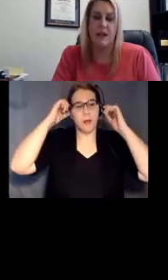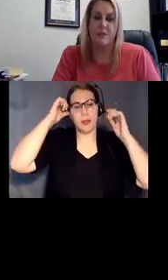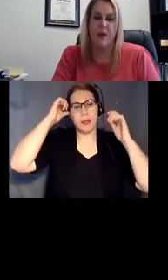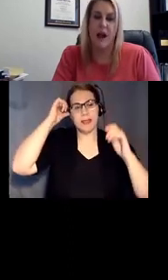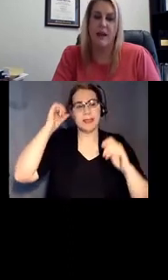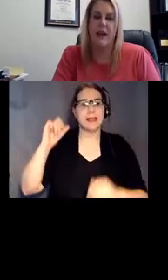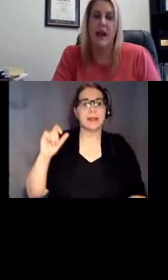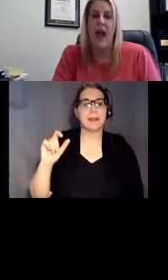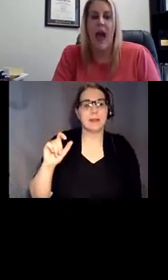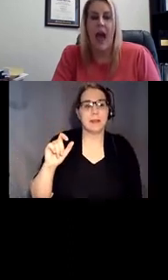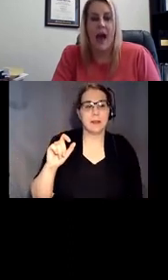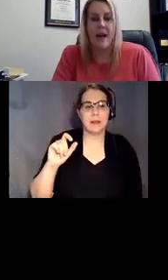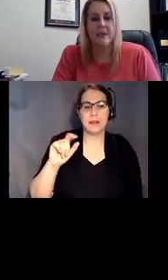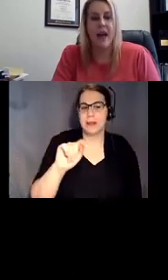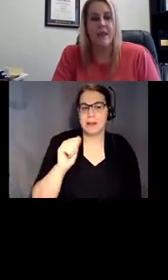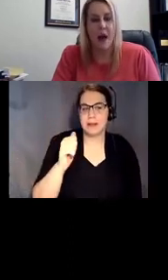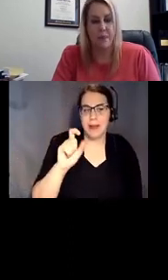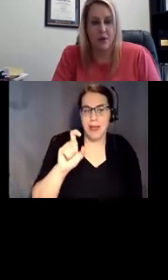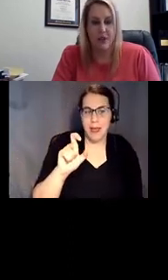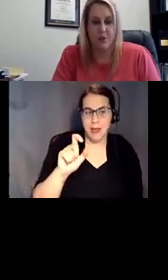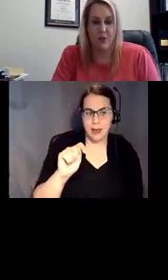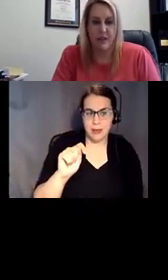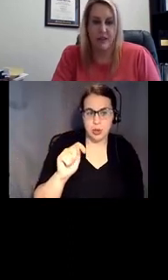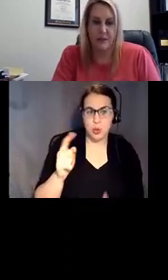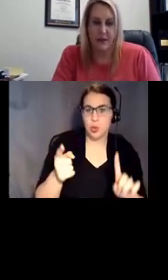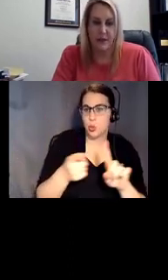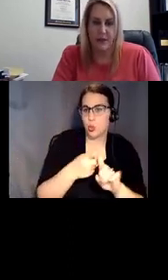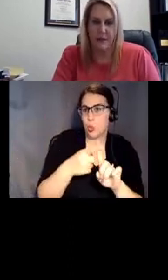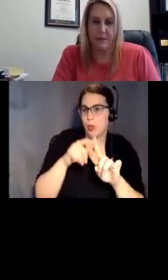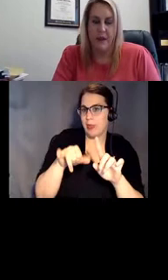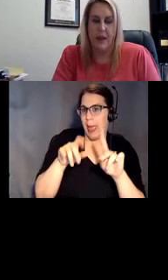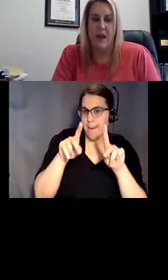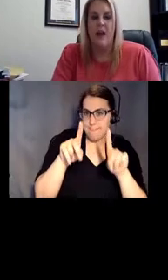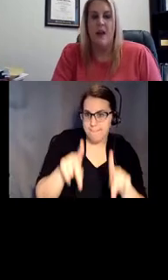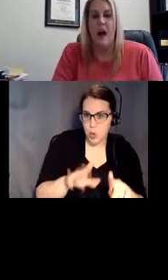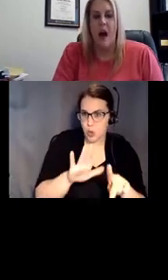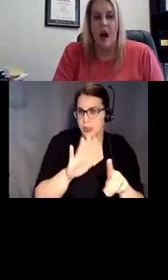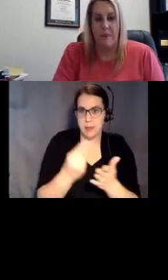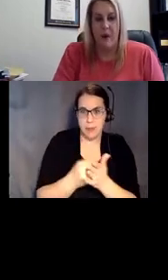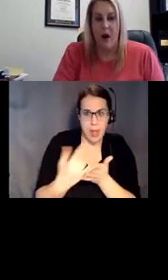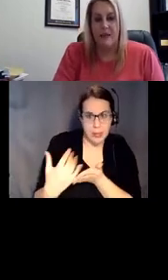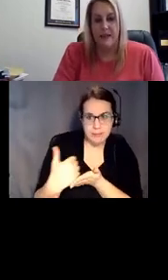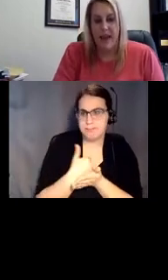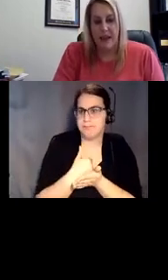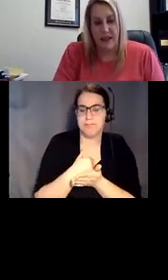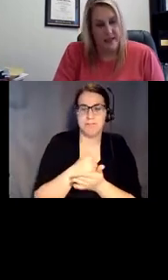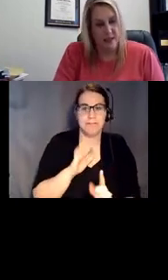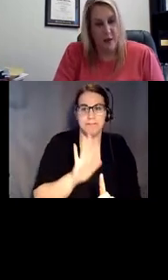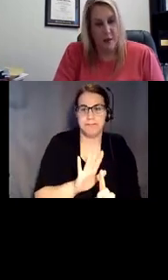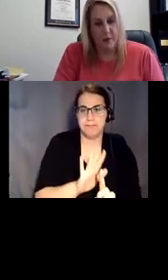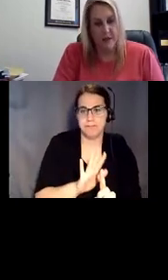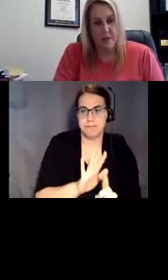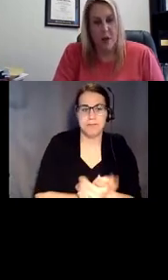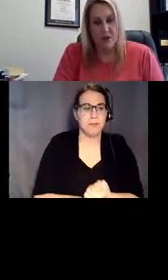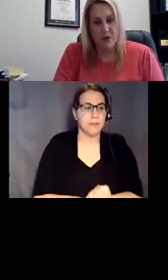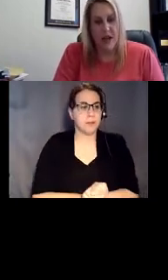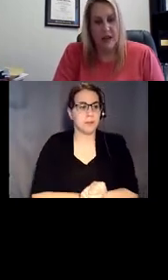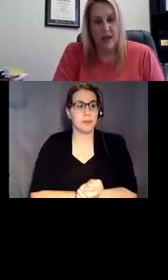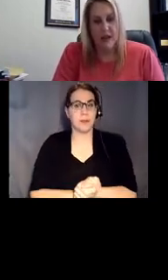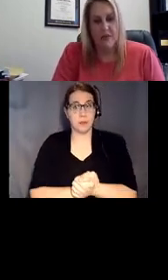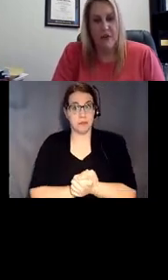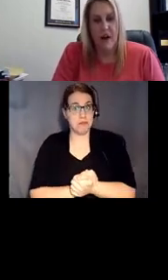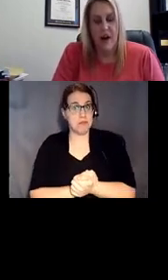income tax bracket as that person with the disability. Upon death, and this is probably the